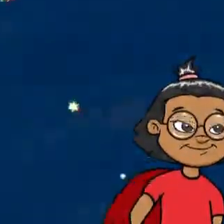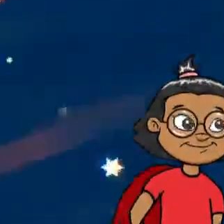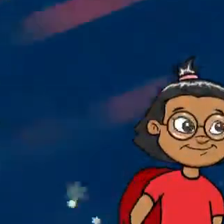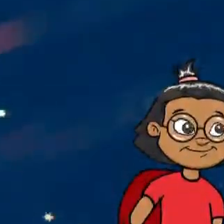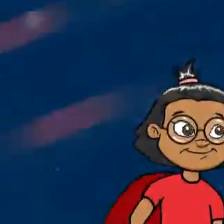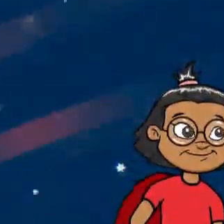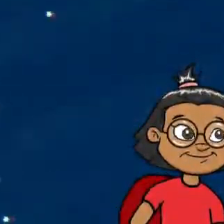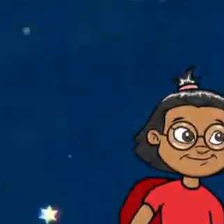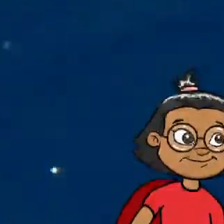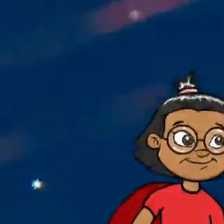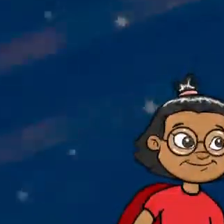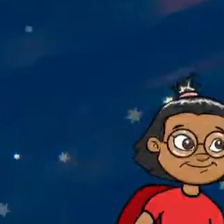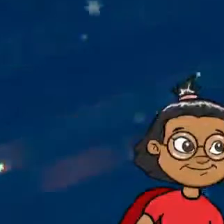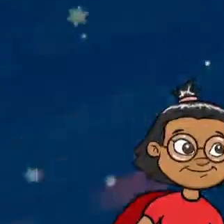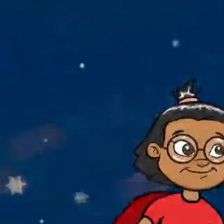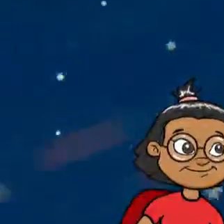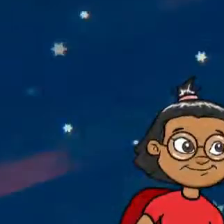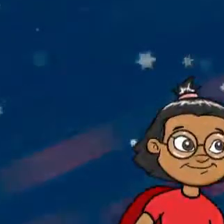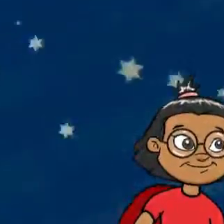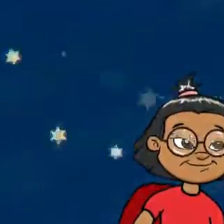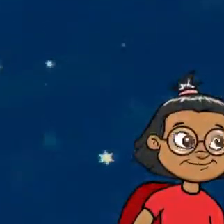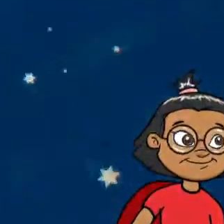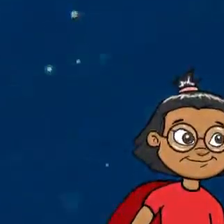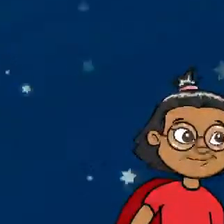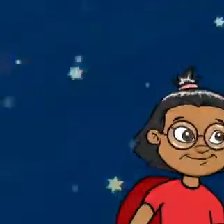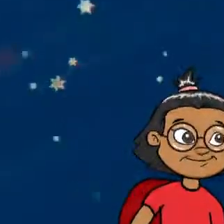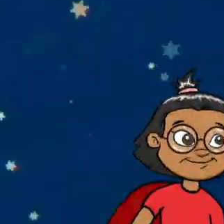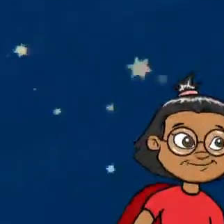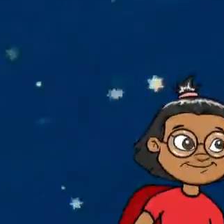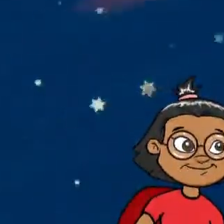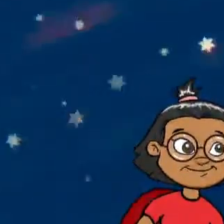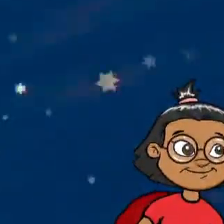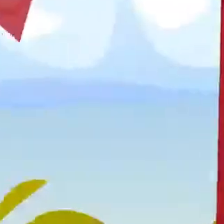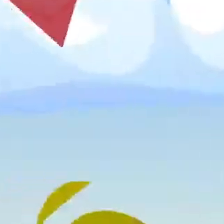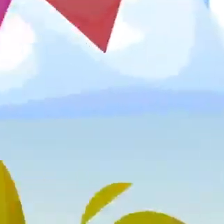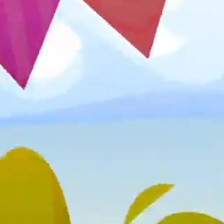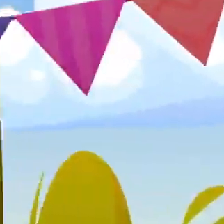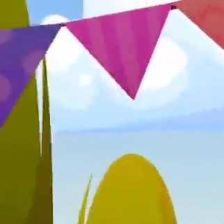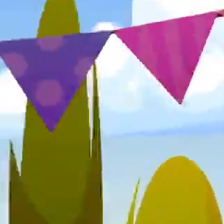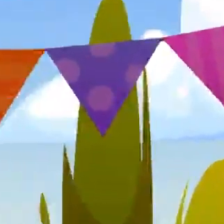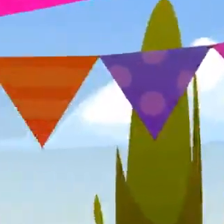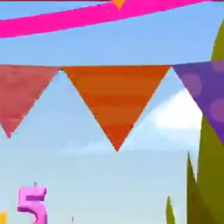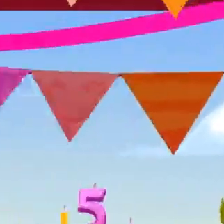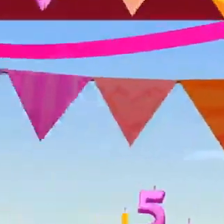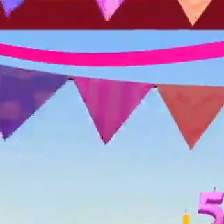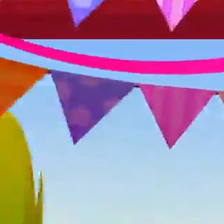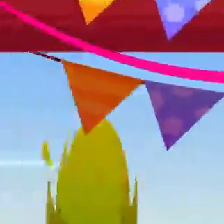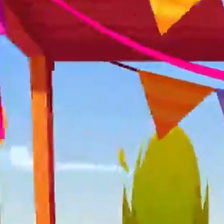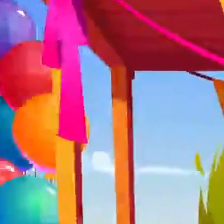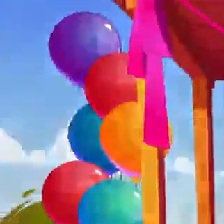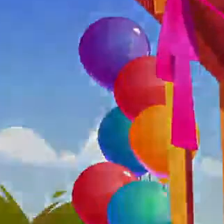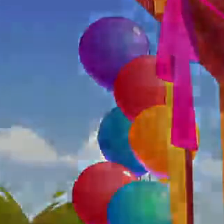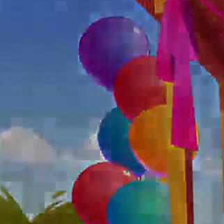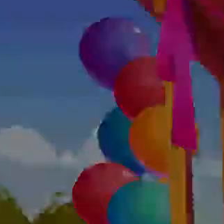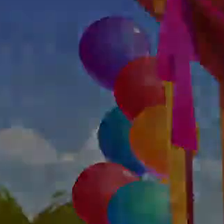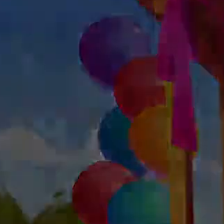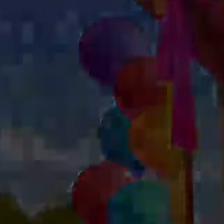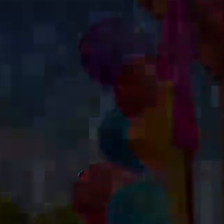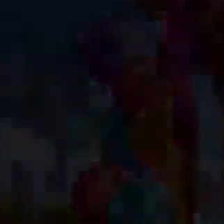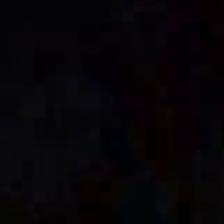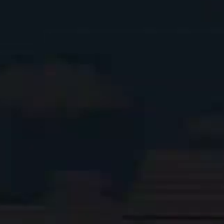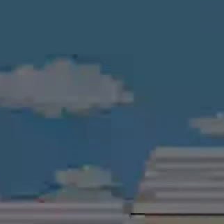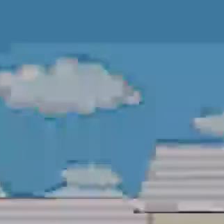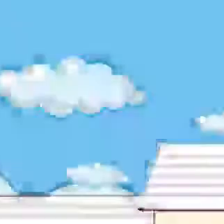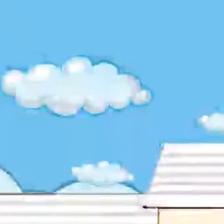less people around us for the virus to jump to, he eventually goes away. Is that why Lucy couldn't have a big birthday party last